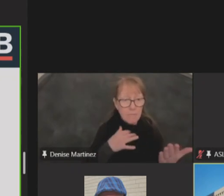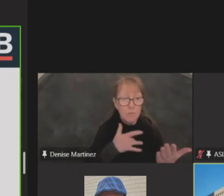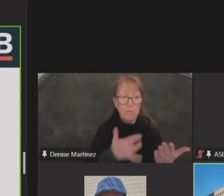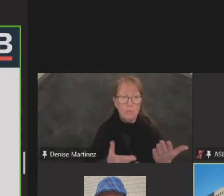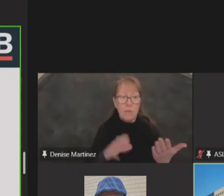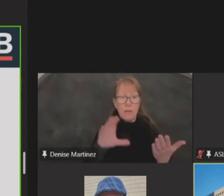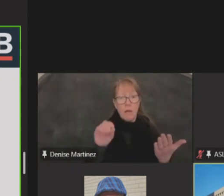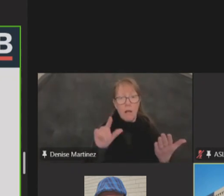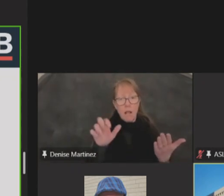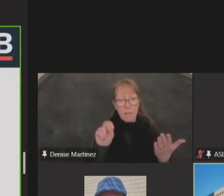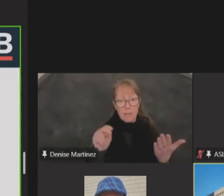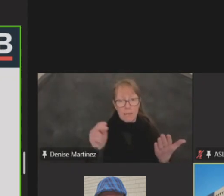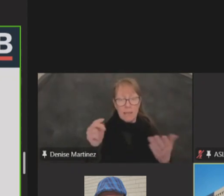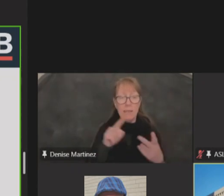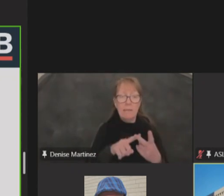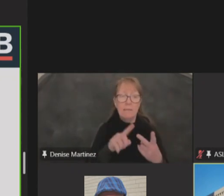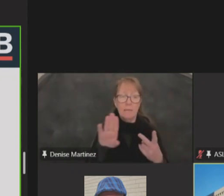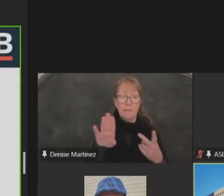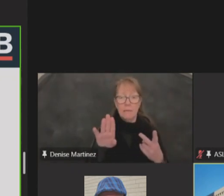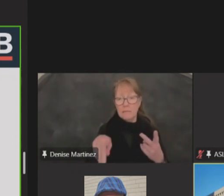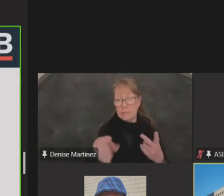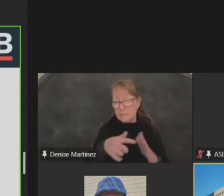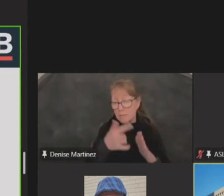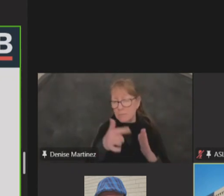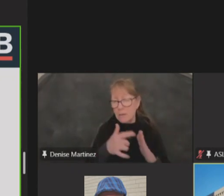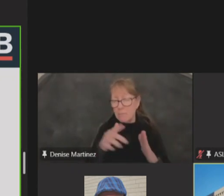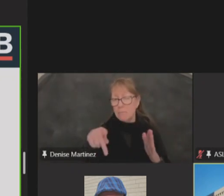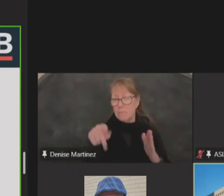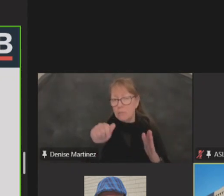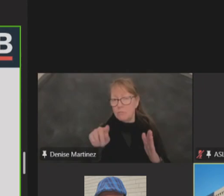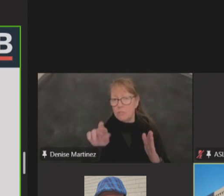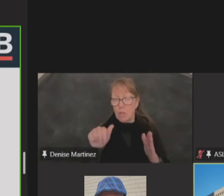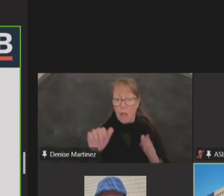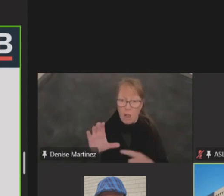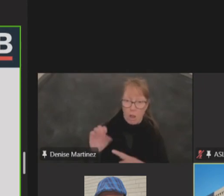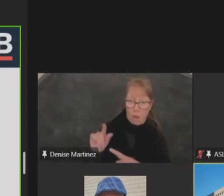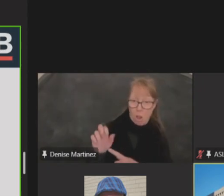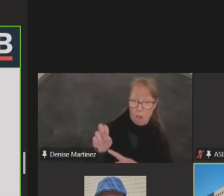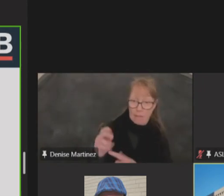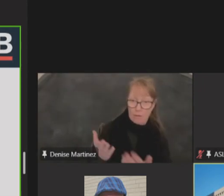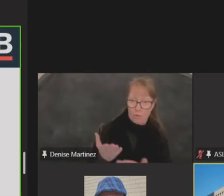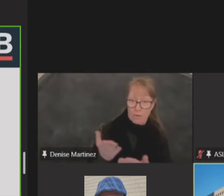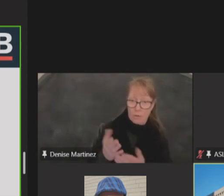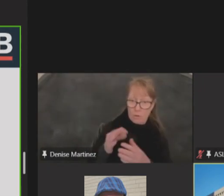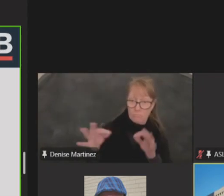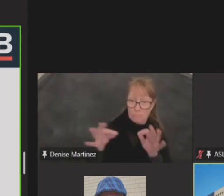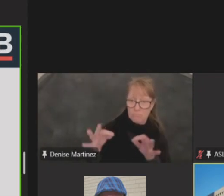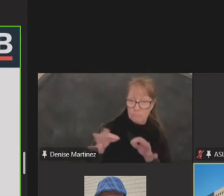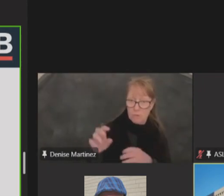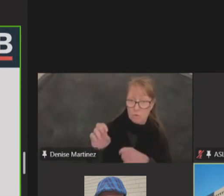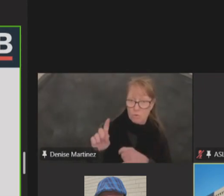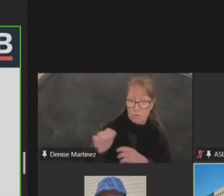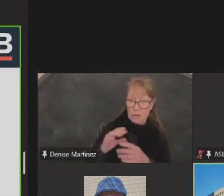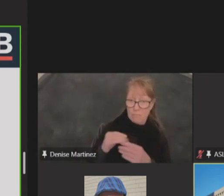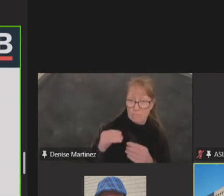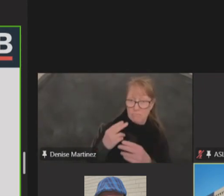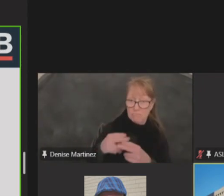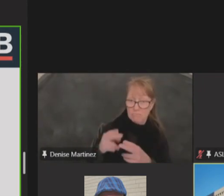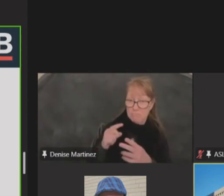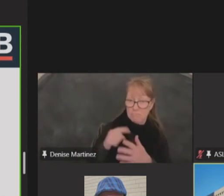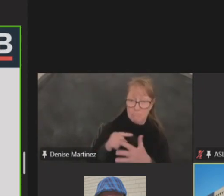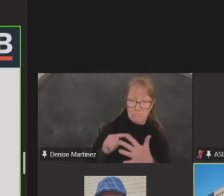and sometimes Patricia attends. Colleen, if you're here, would you like to say a few words about CODA to talk about some of the topics they work